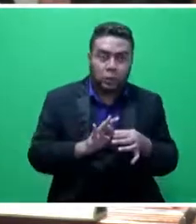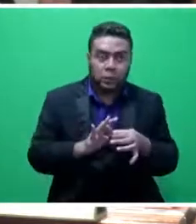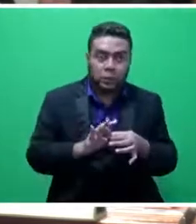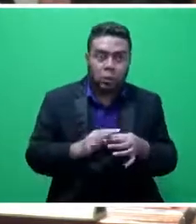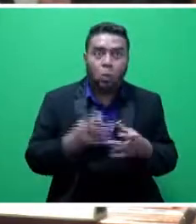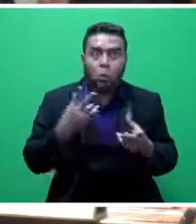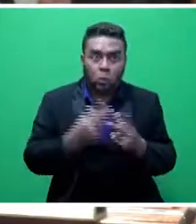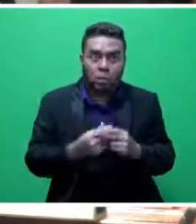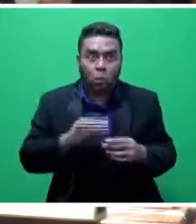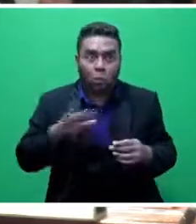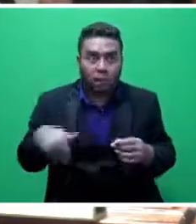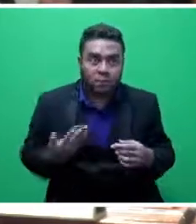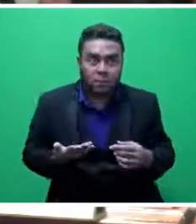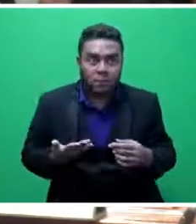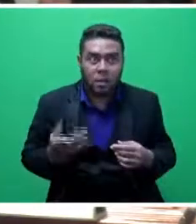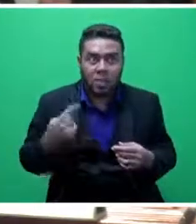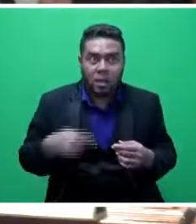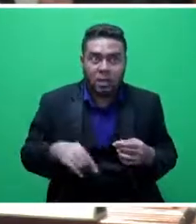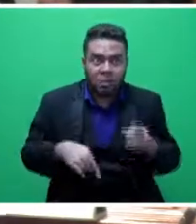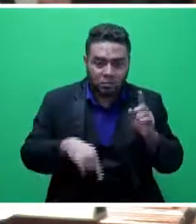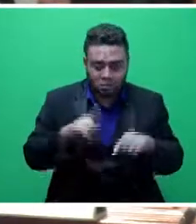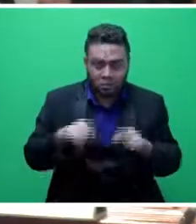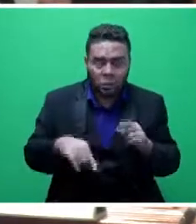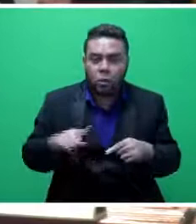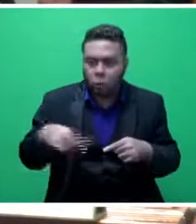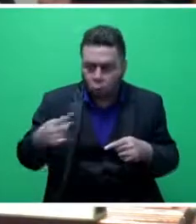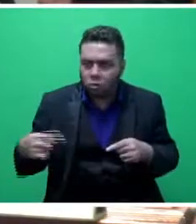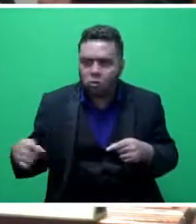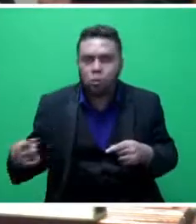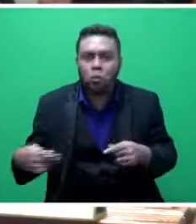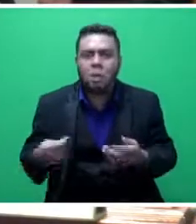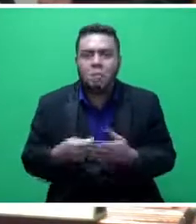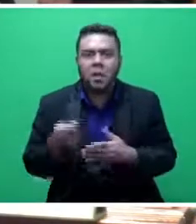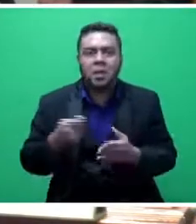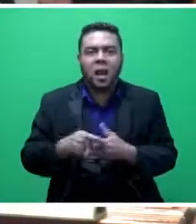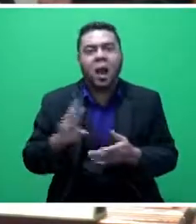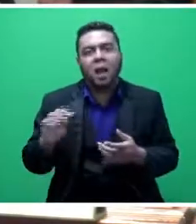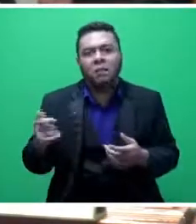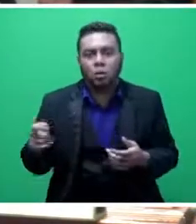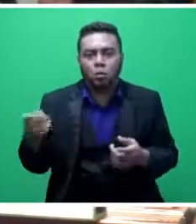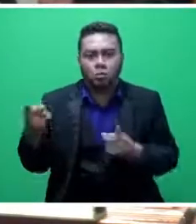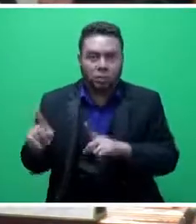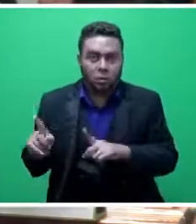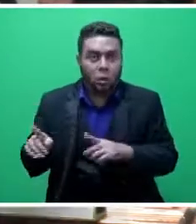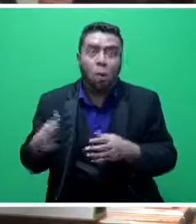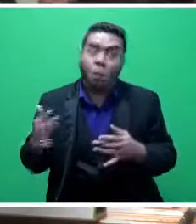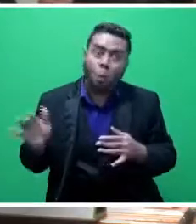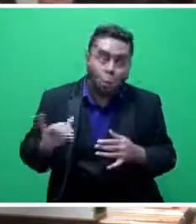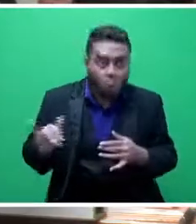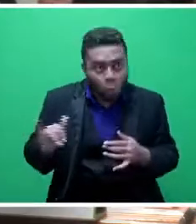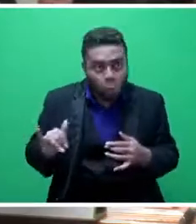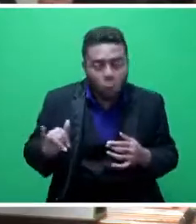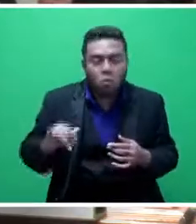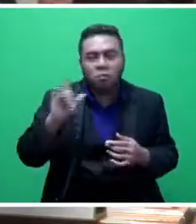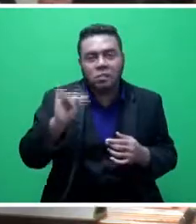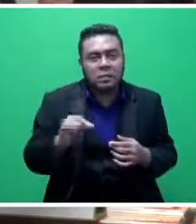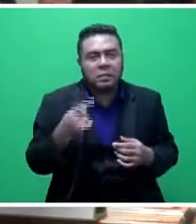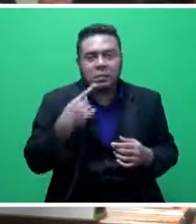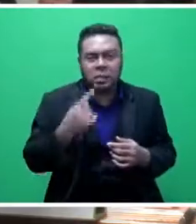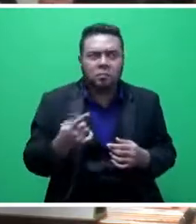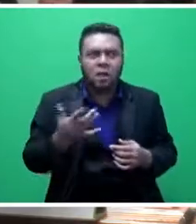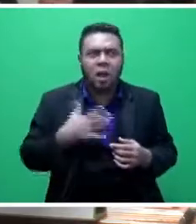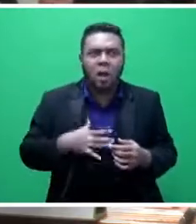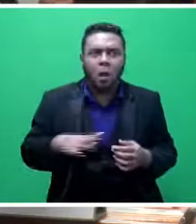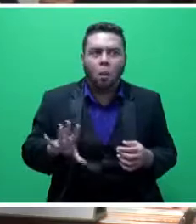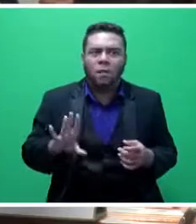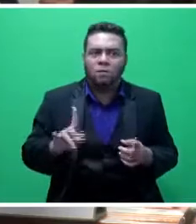with your spouse, then he or she gets continued to get paid after that too. Or you can say, I want it